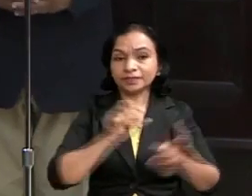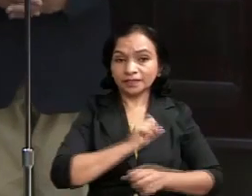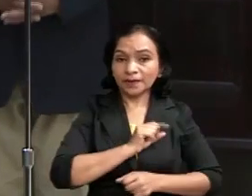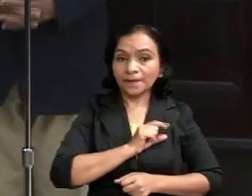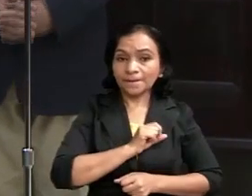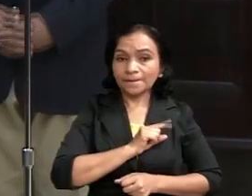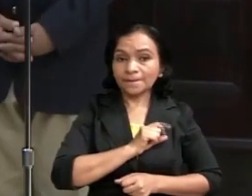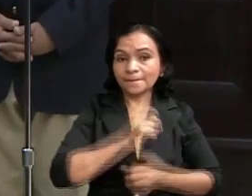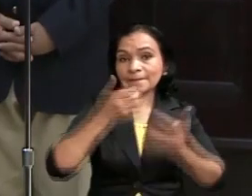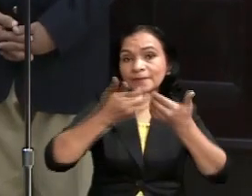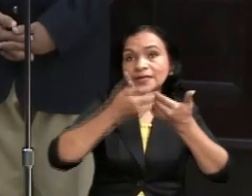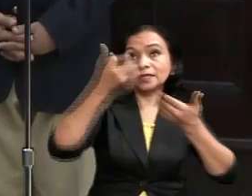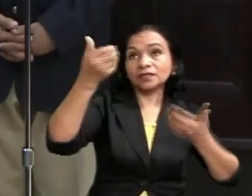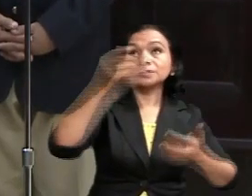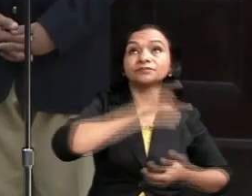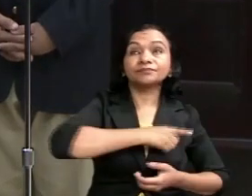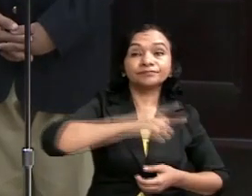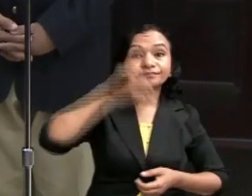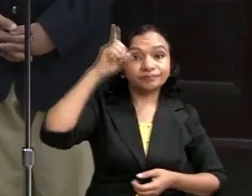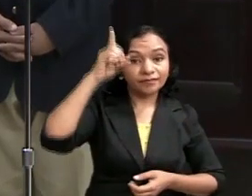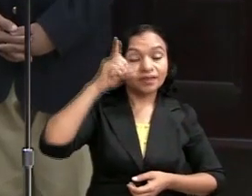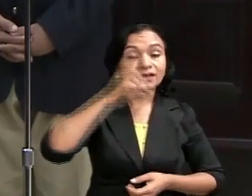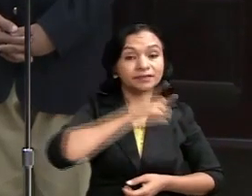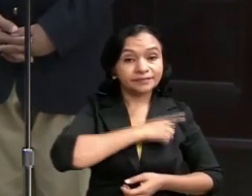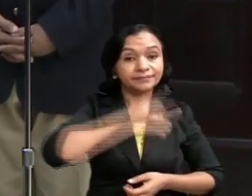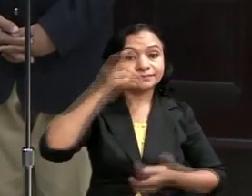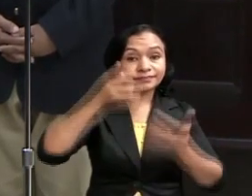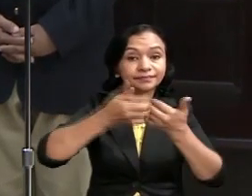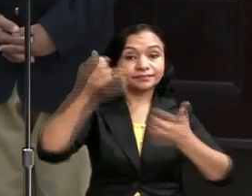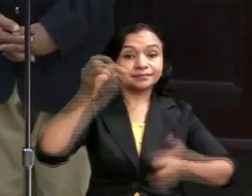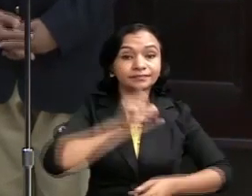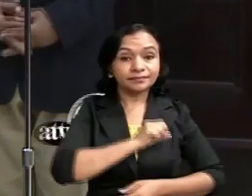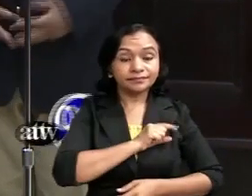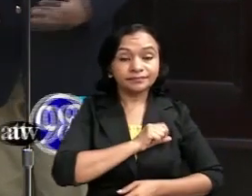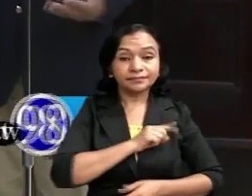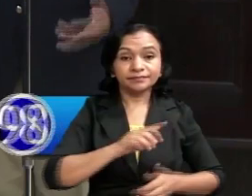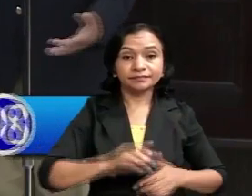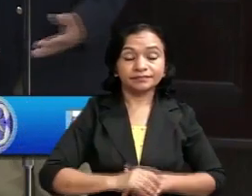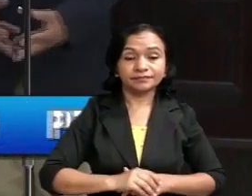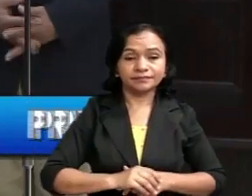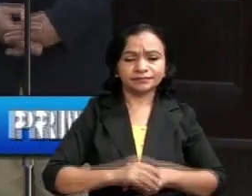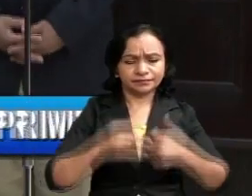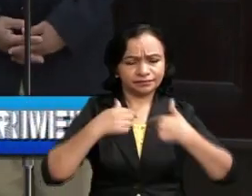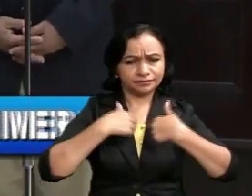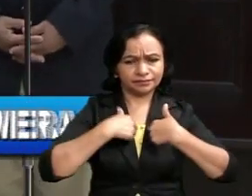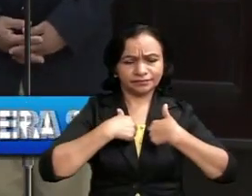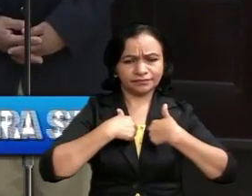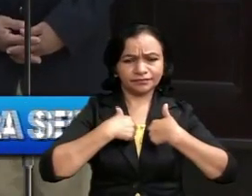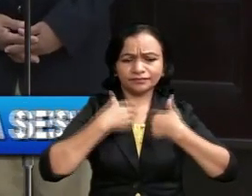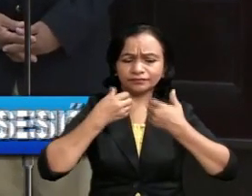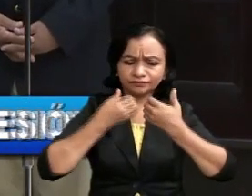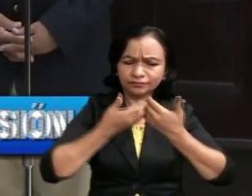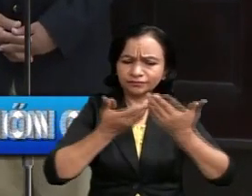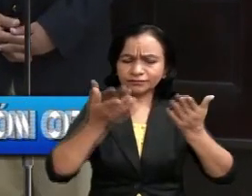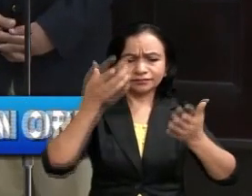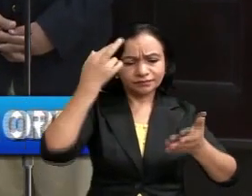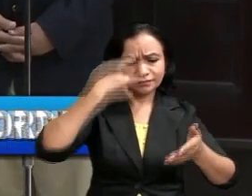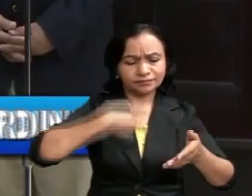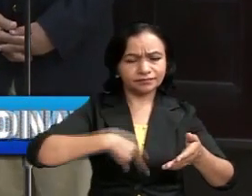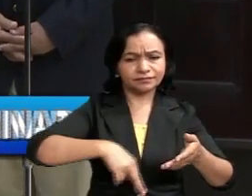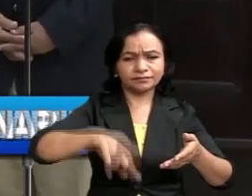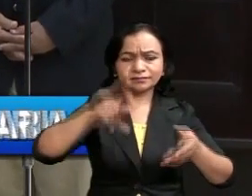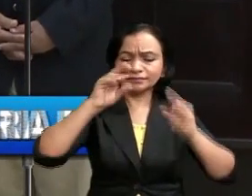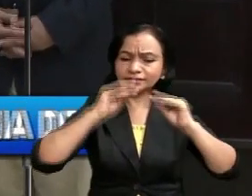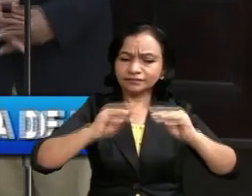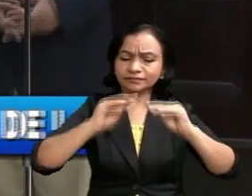pecado nos separa de Dios. So I'm not here talking about religion. No estoy aquí para hablar de religión. I'm talking about the